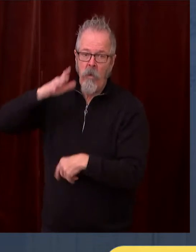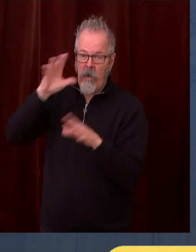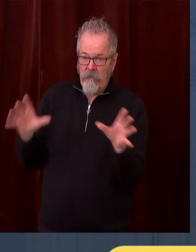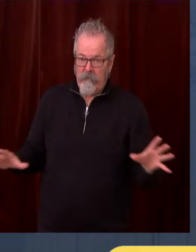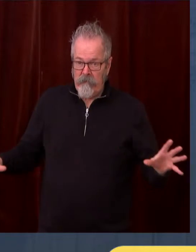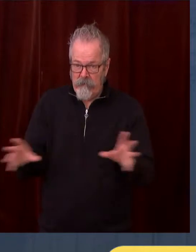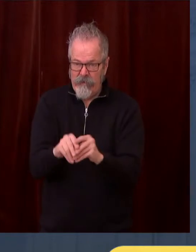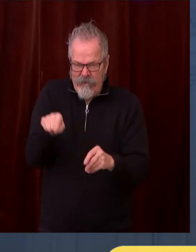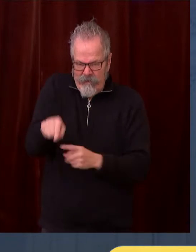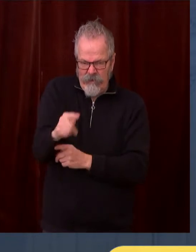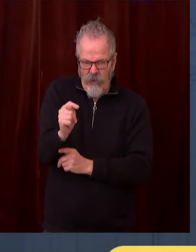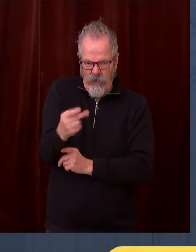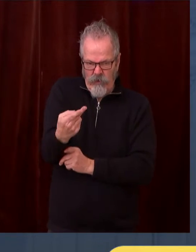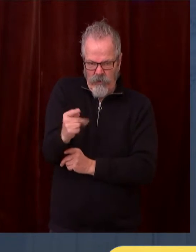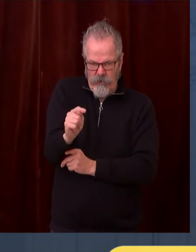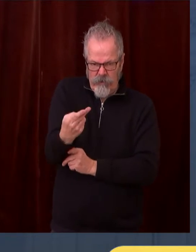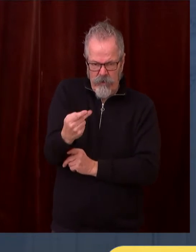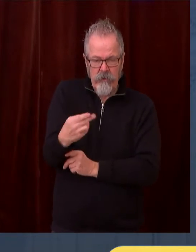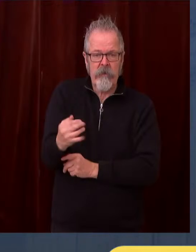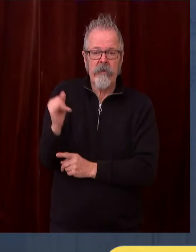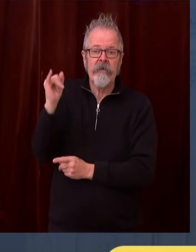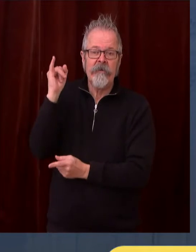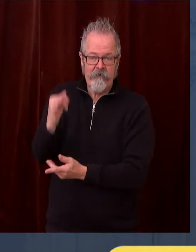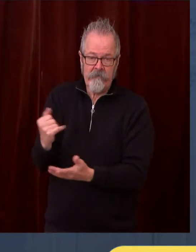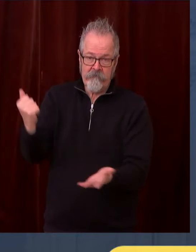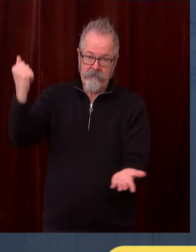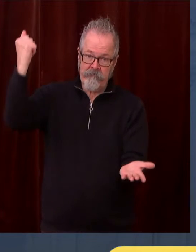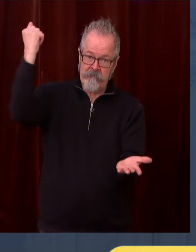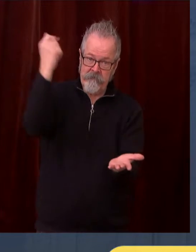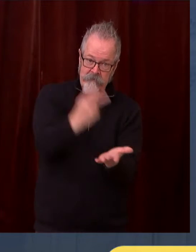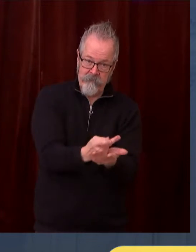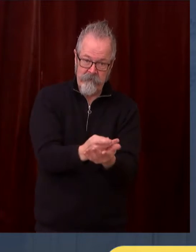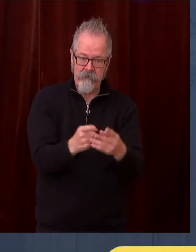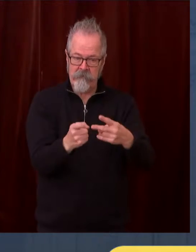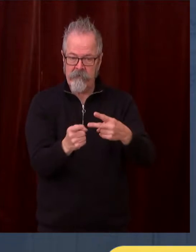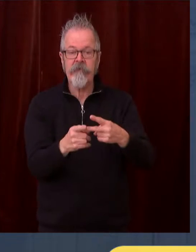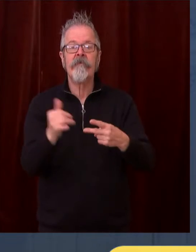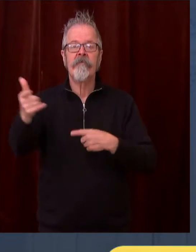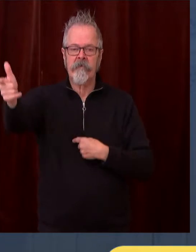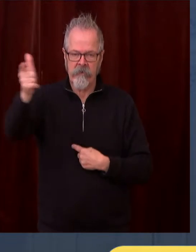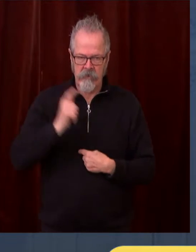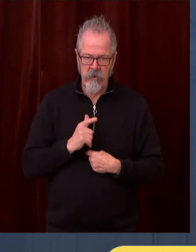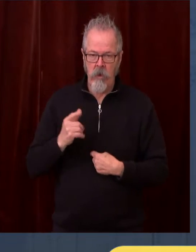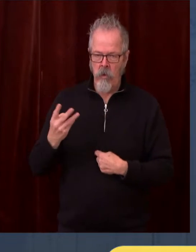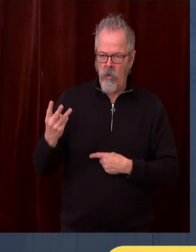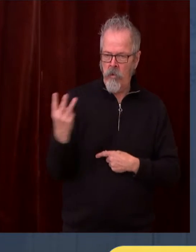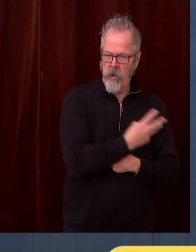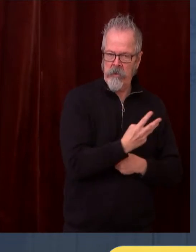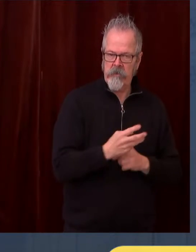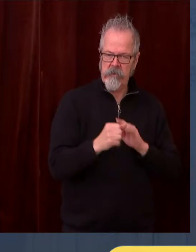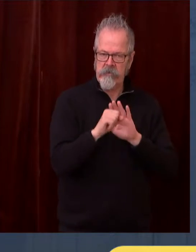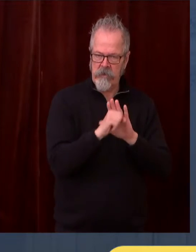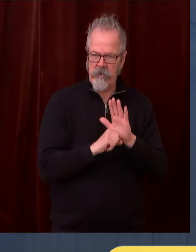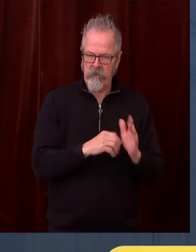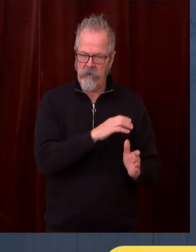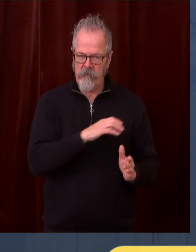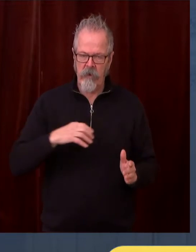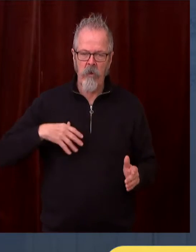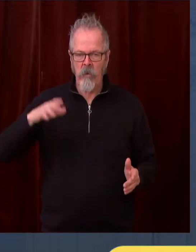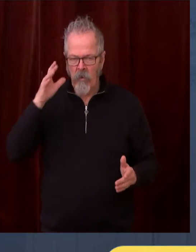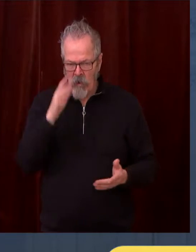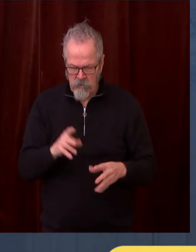will anticipate the same steps will follow. Our Western State Committee will review that the CDC Advisory Committee on